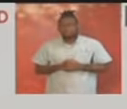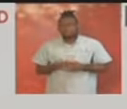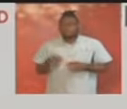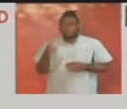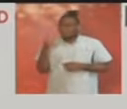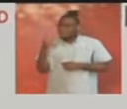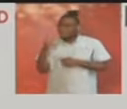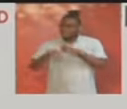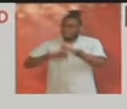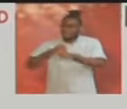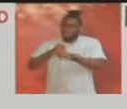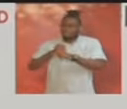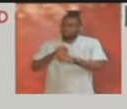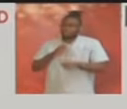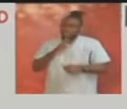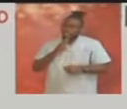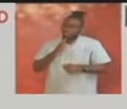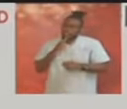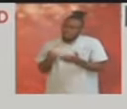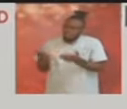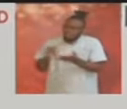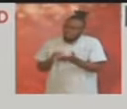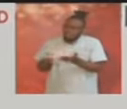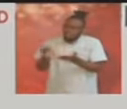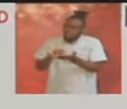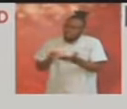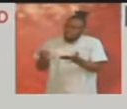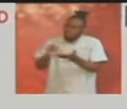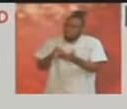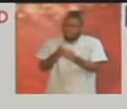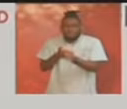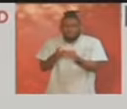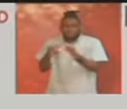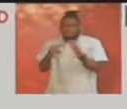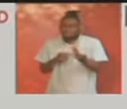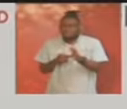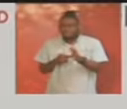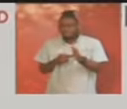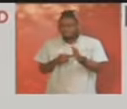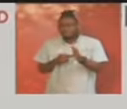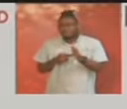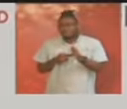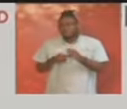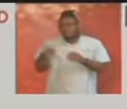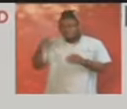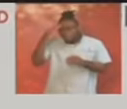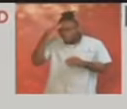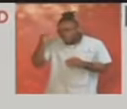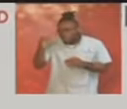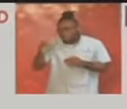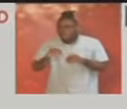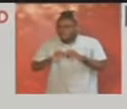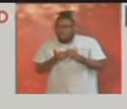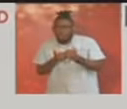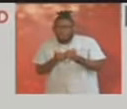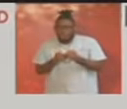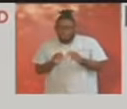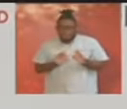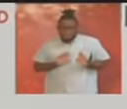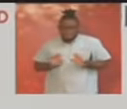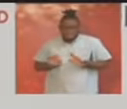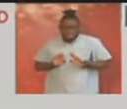and change. We are basically in a situation where our behavior patterns, the things that we do, the risk reduction,